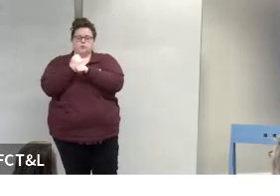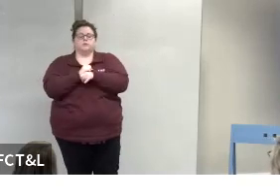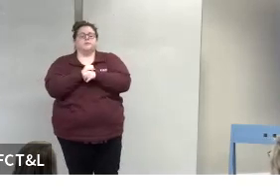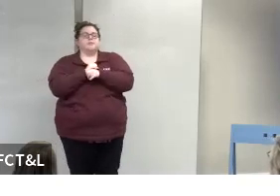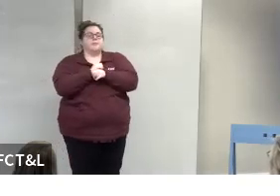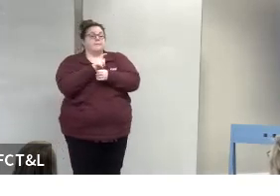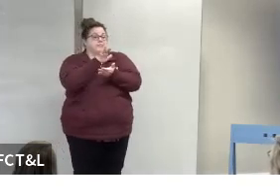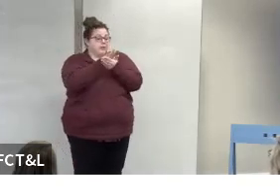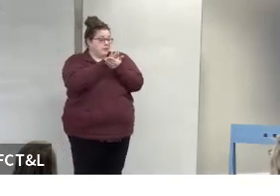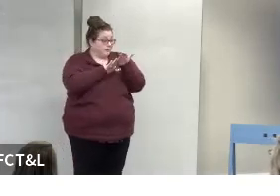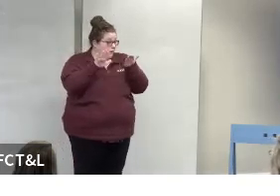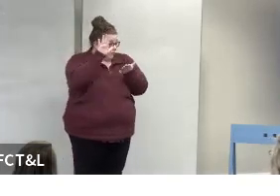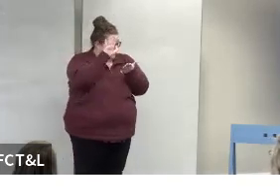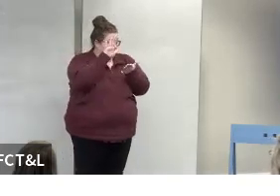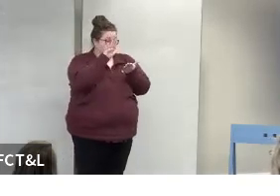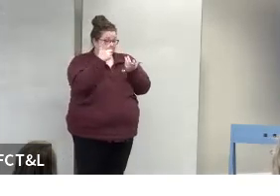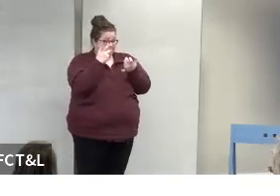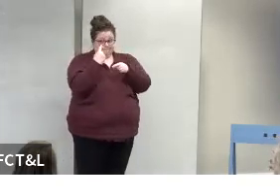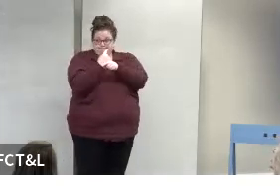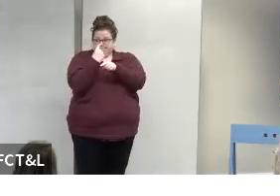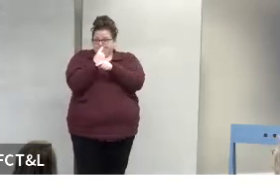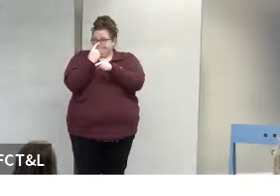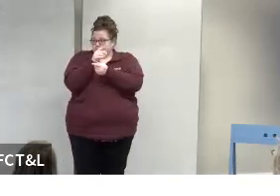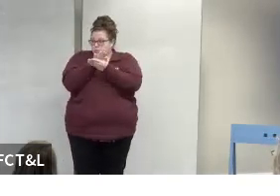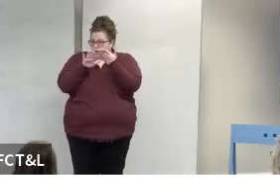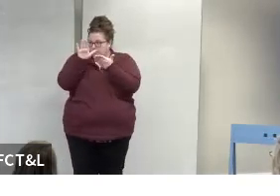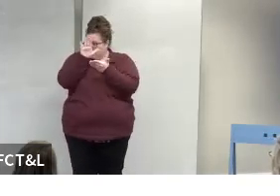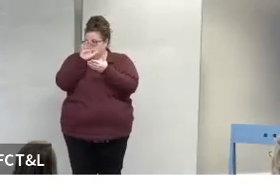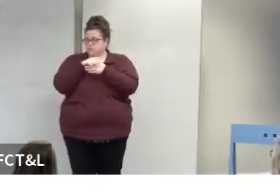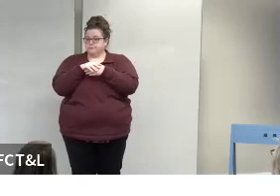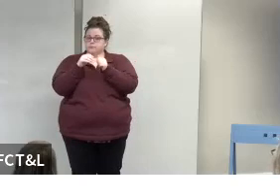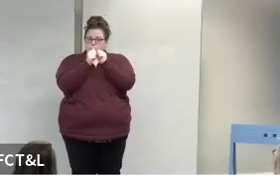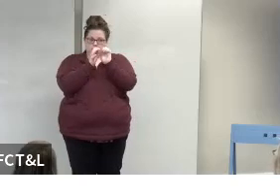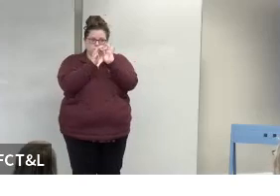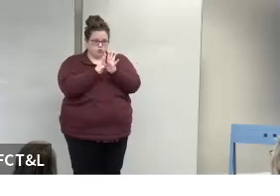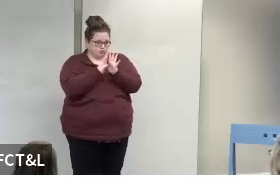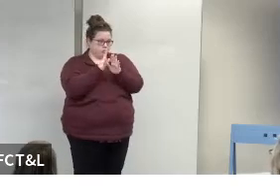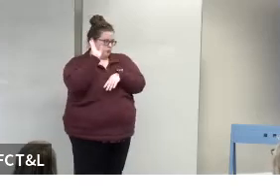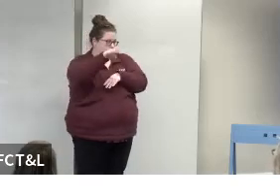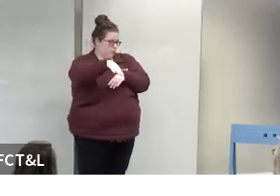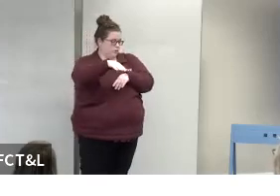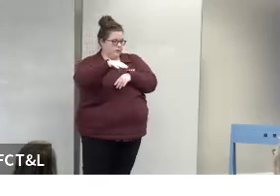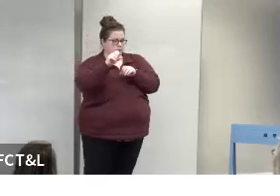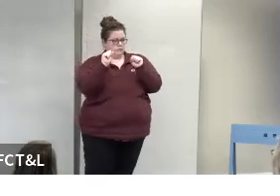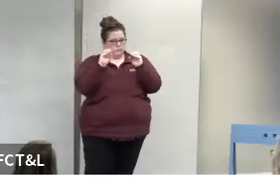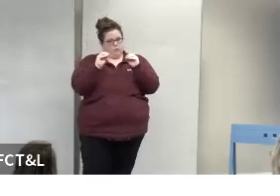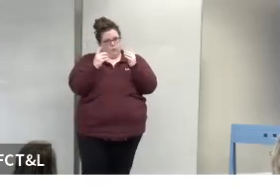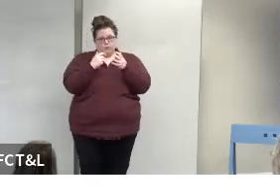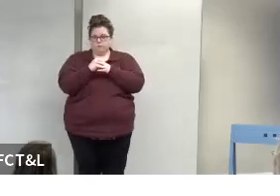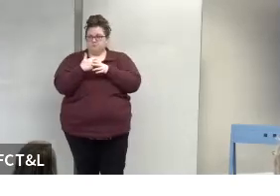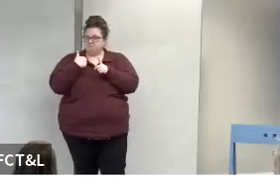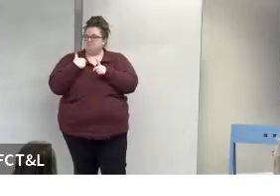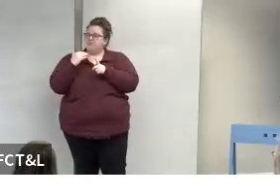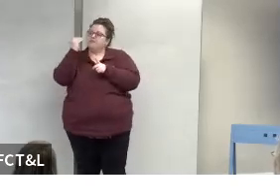did not know what deaf culture or sign language was, or the deaf community. So, and then I went to a